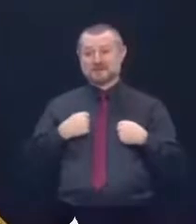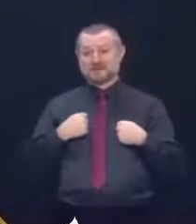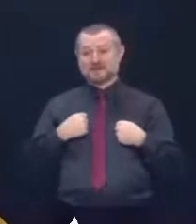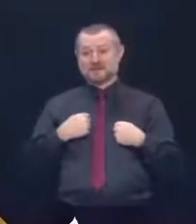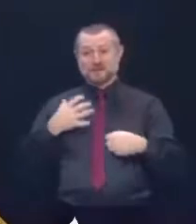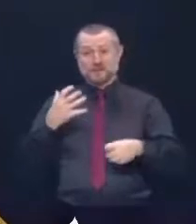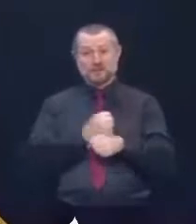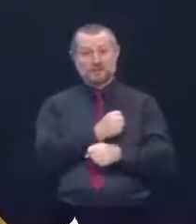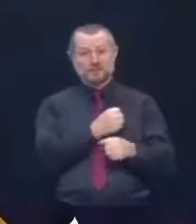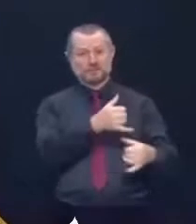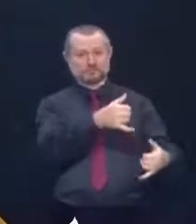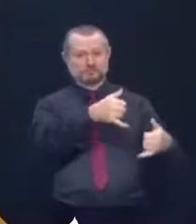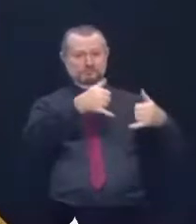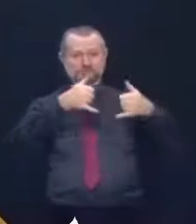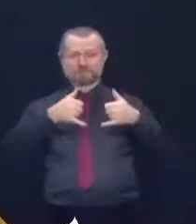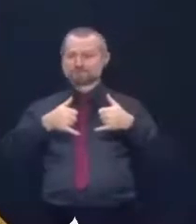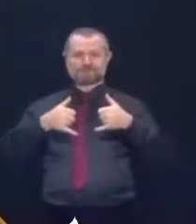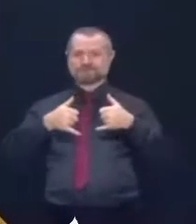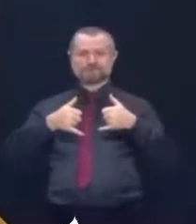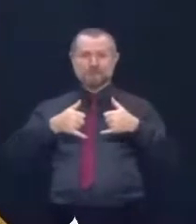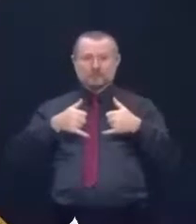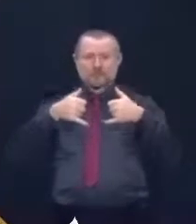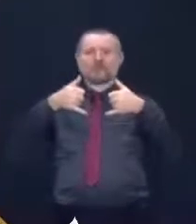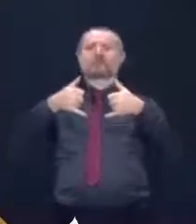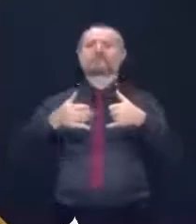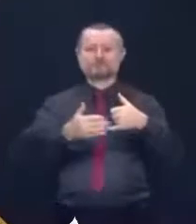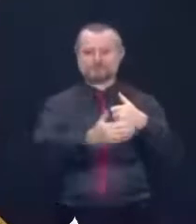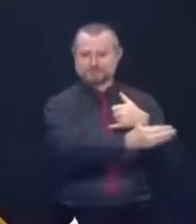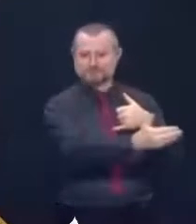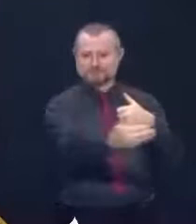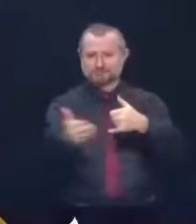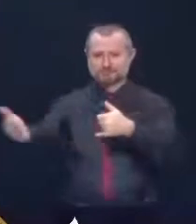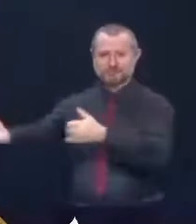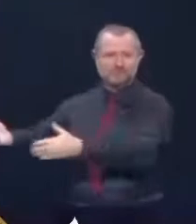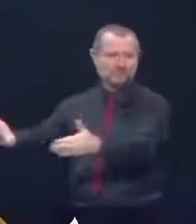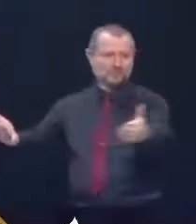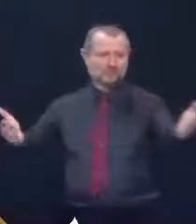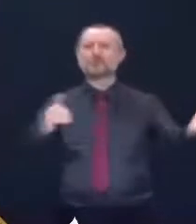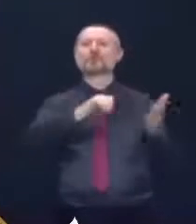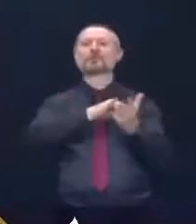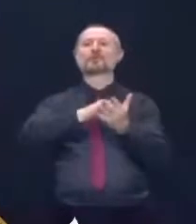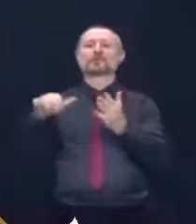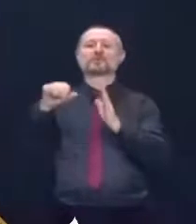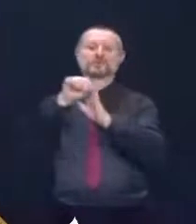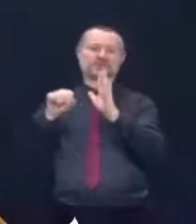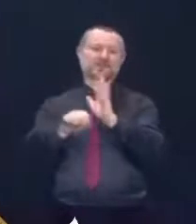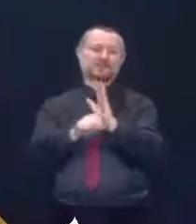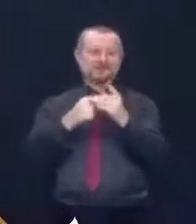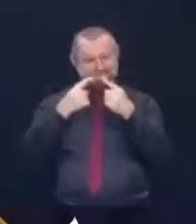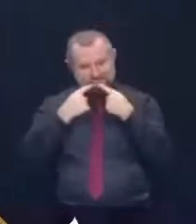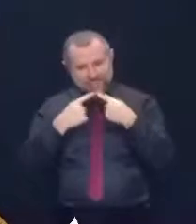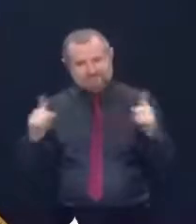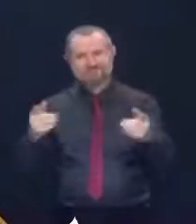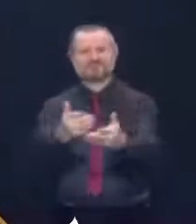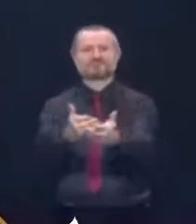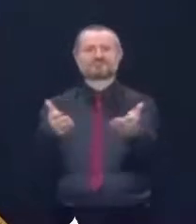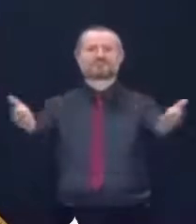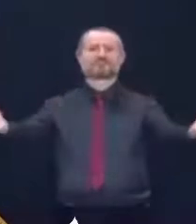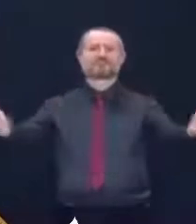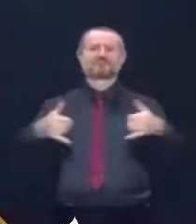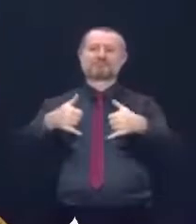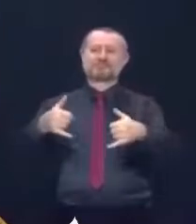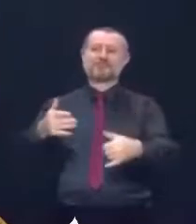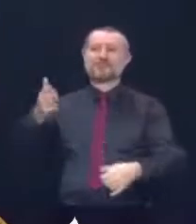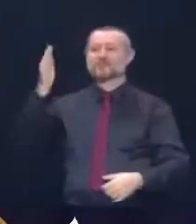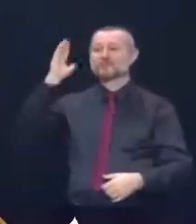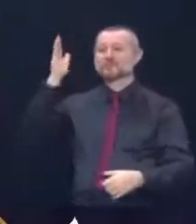state who made it work, right? What they were saying on the presentation